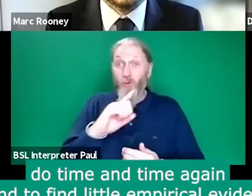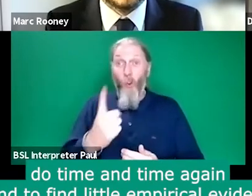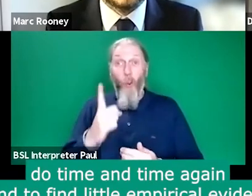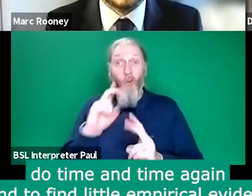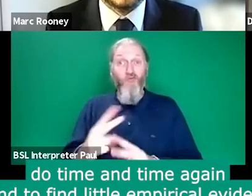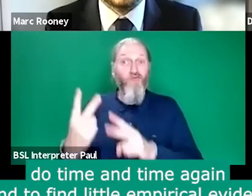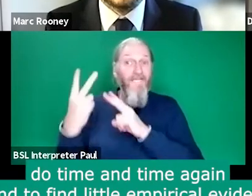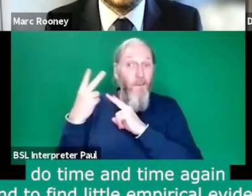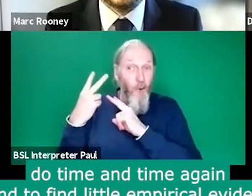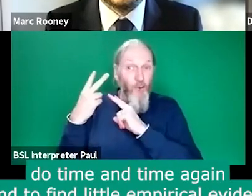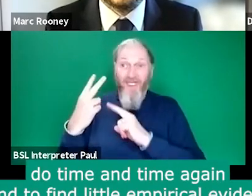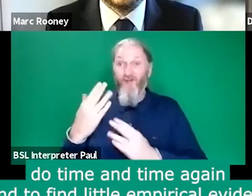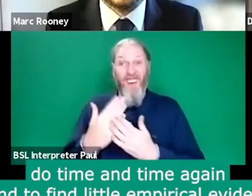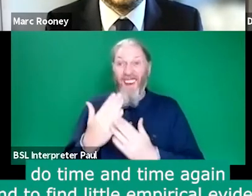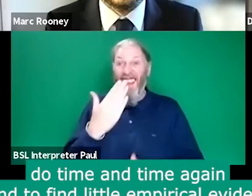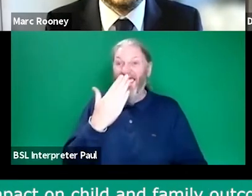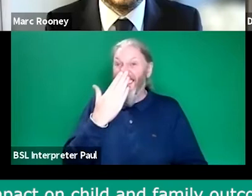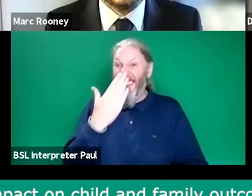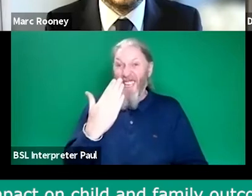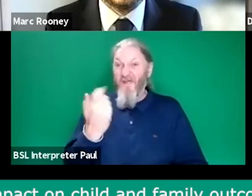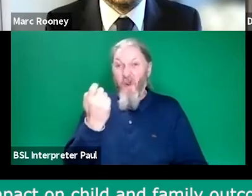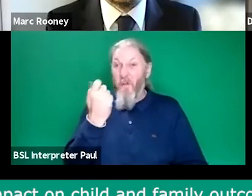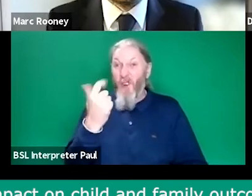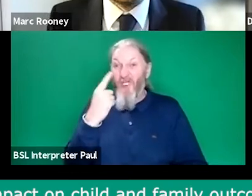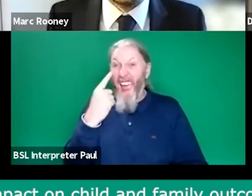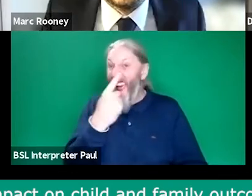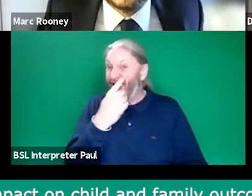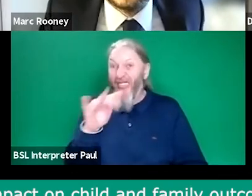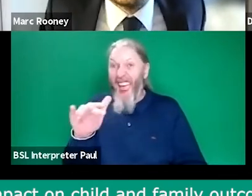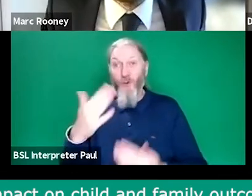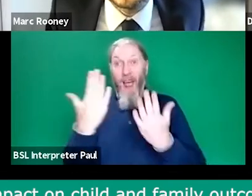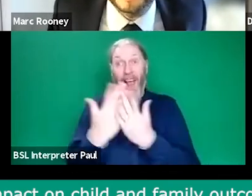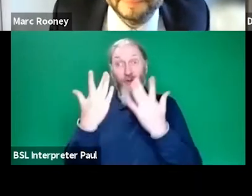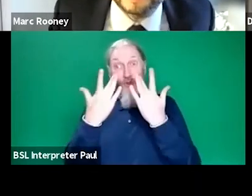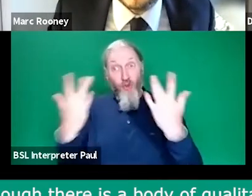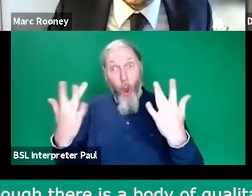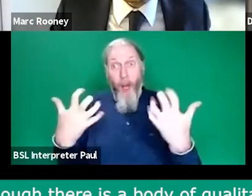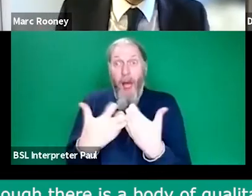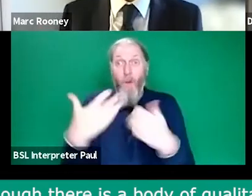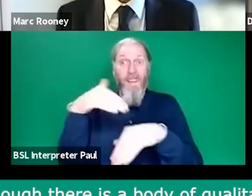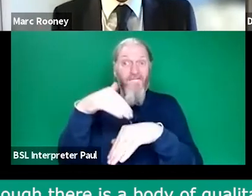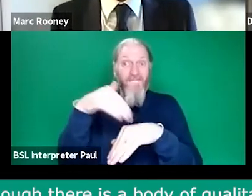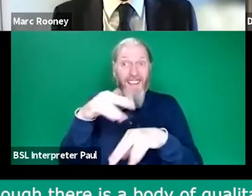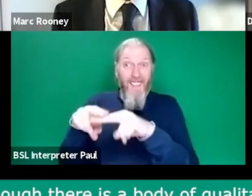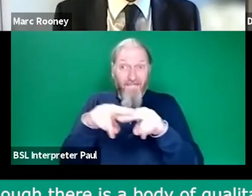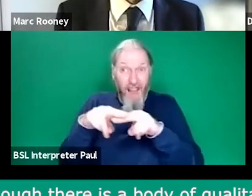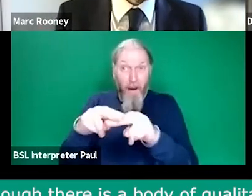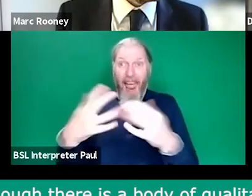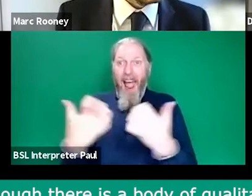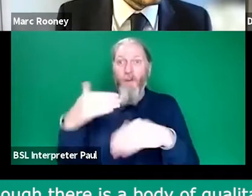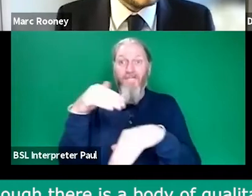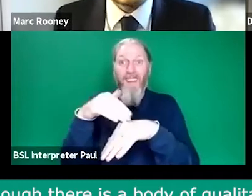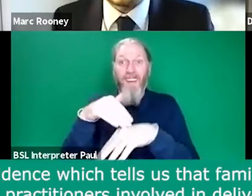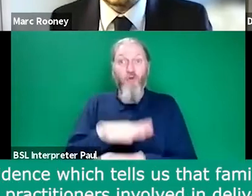tend to find little empirical evidence of impact on child and family outcomes, although there is a body